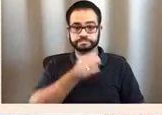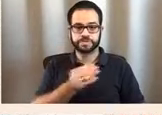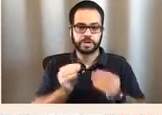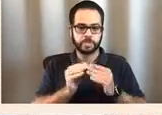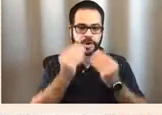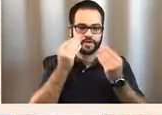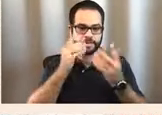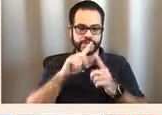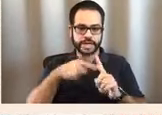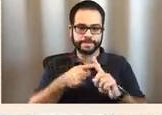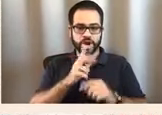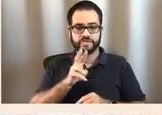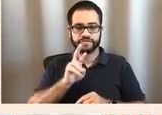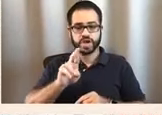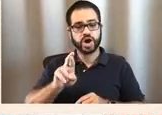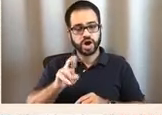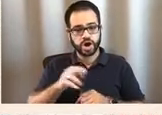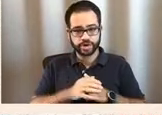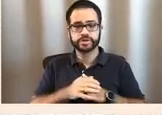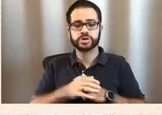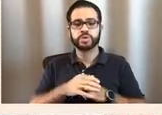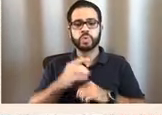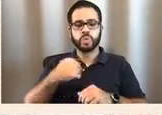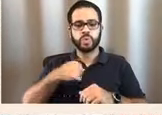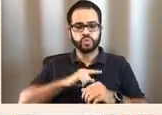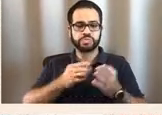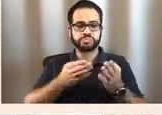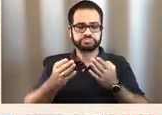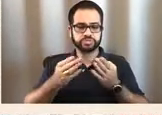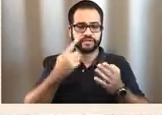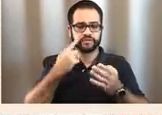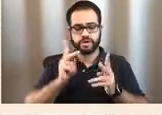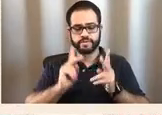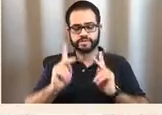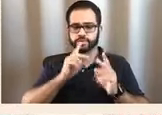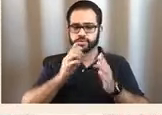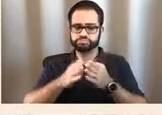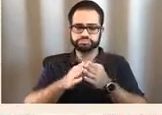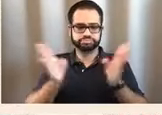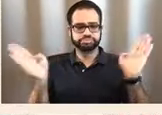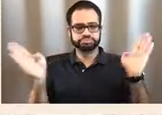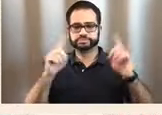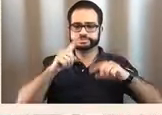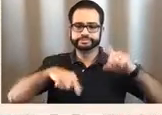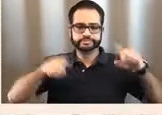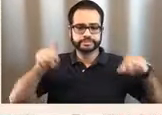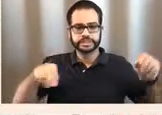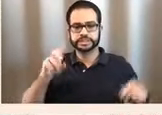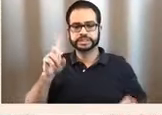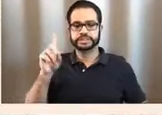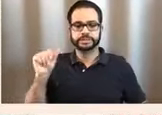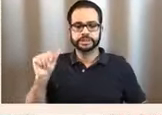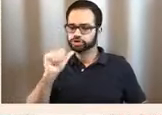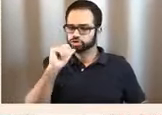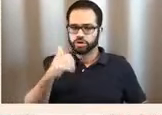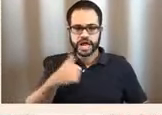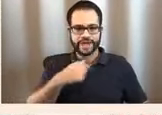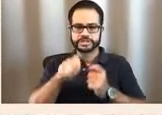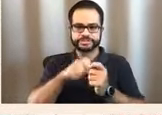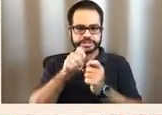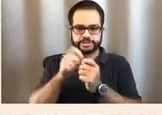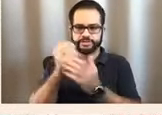So VR serves individuals with a wide variety of disabilities. We don't have a specific list of